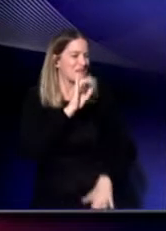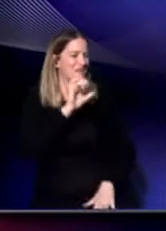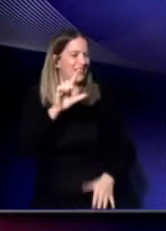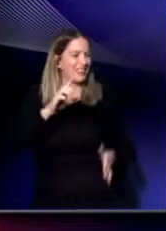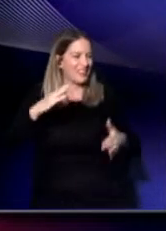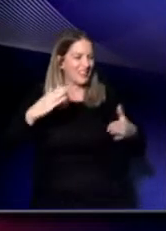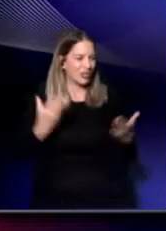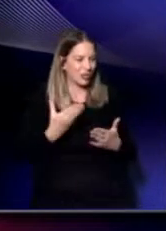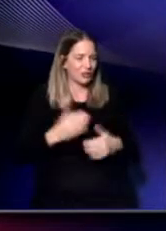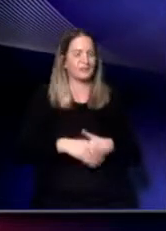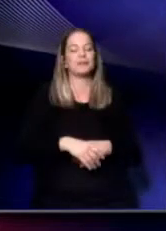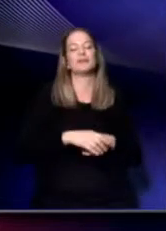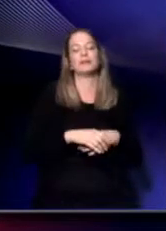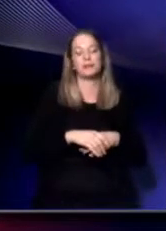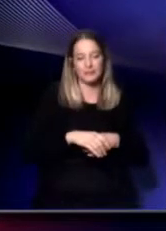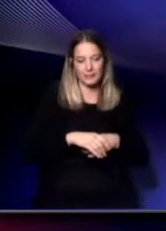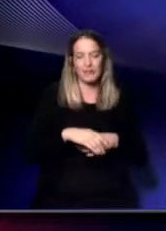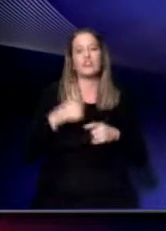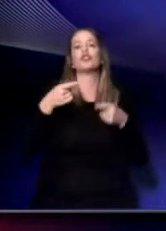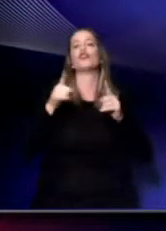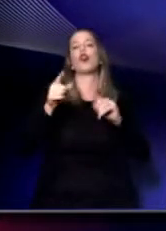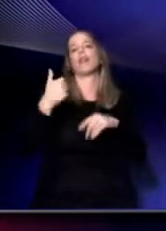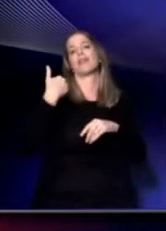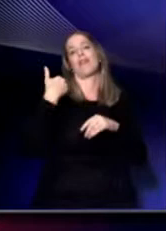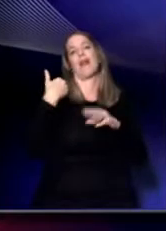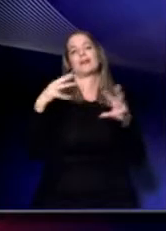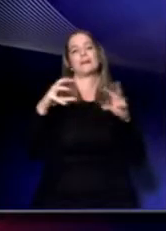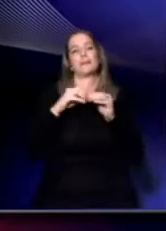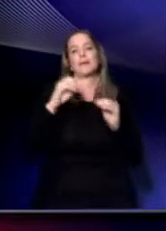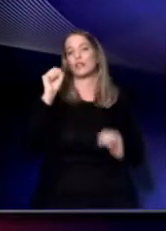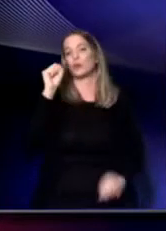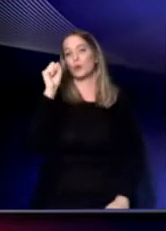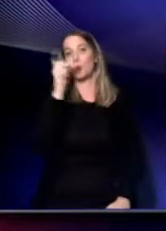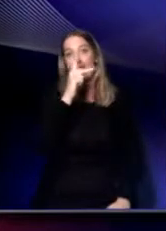Since our last meeting, at the last meeting, Sue Kay